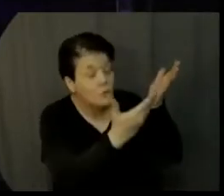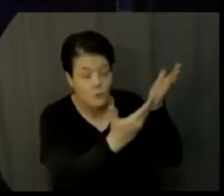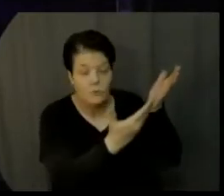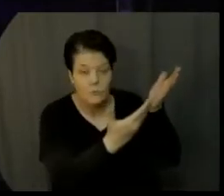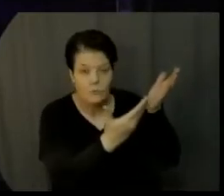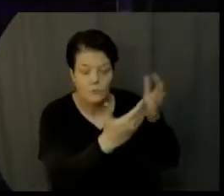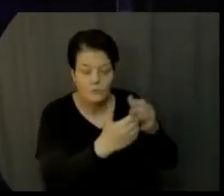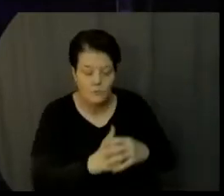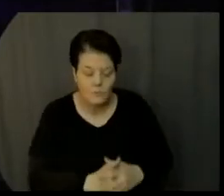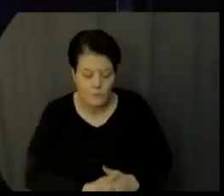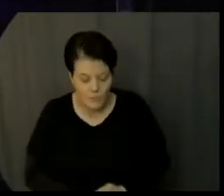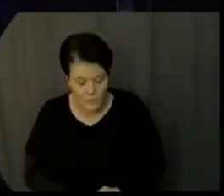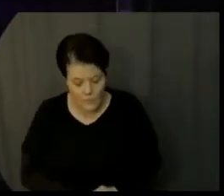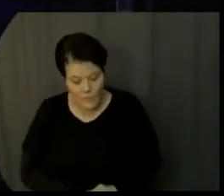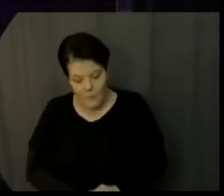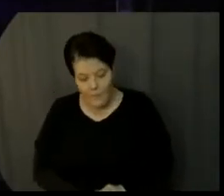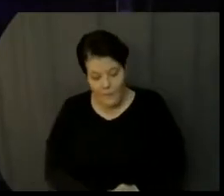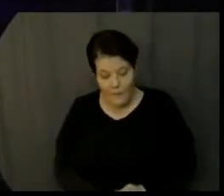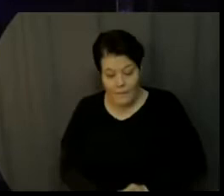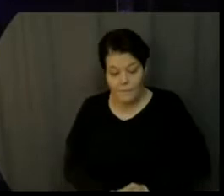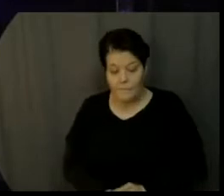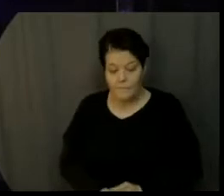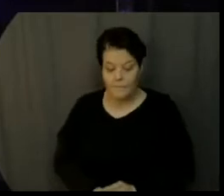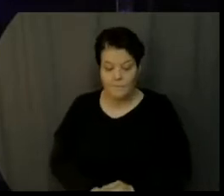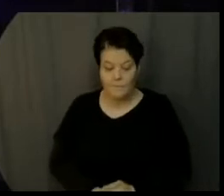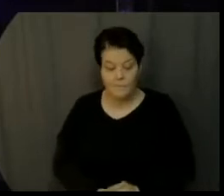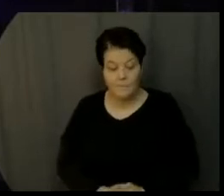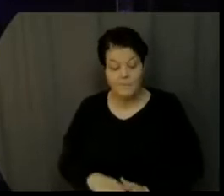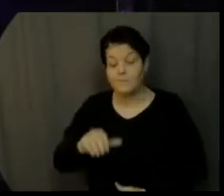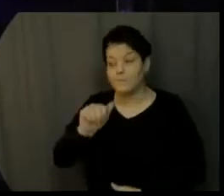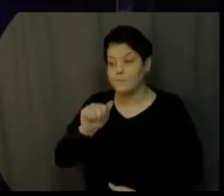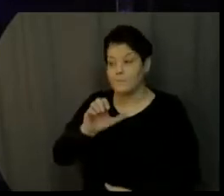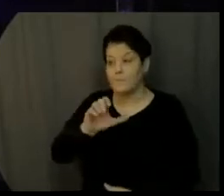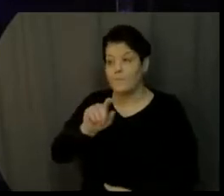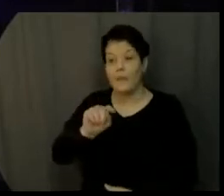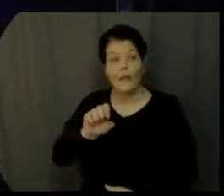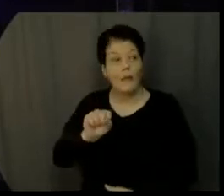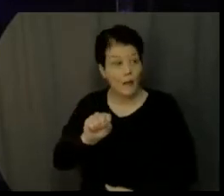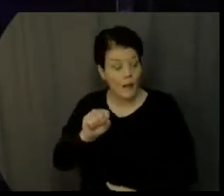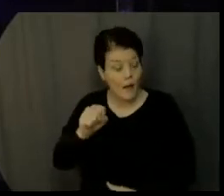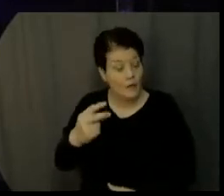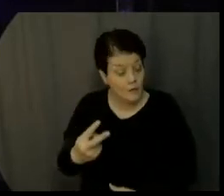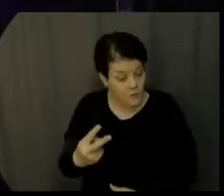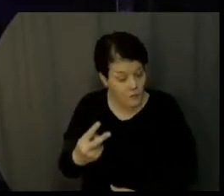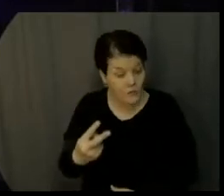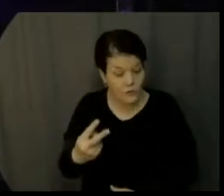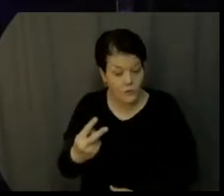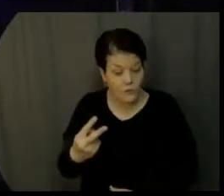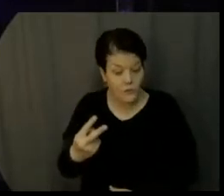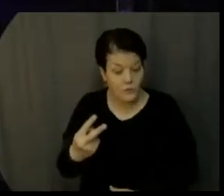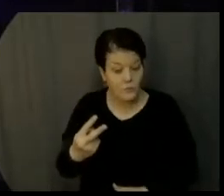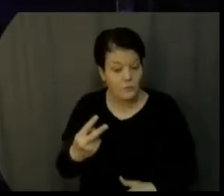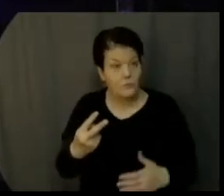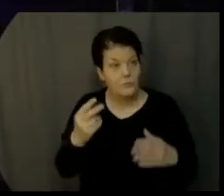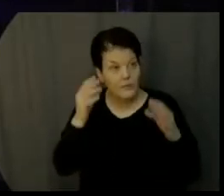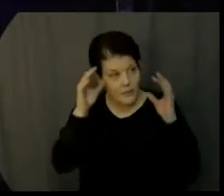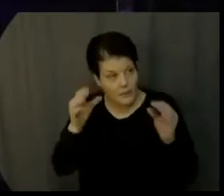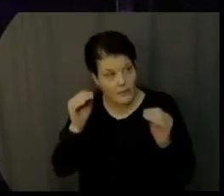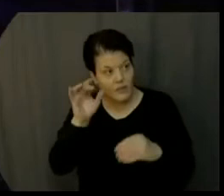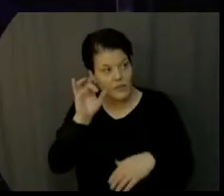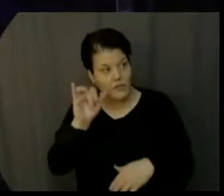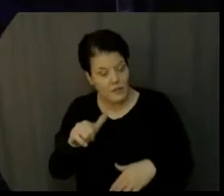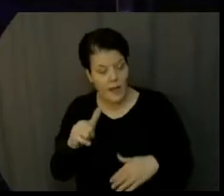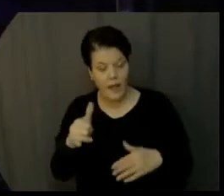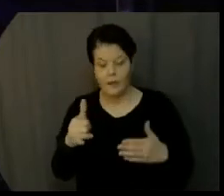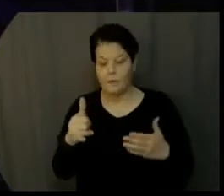This Acts 2 passage gives us kind of a posture in which the